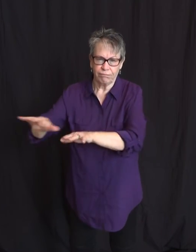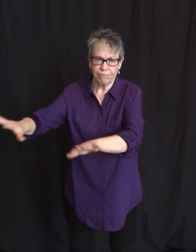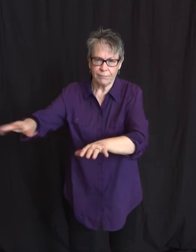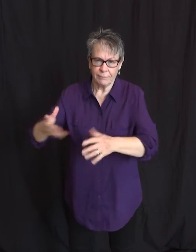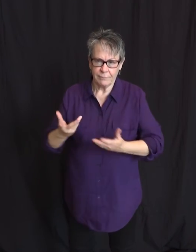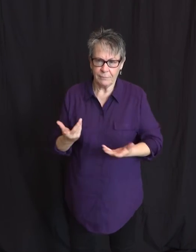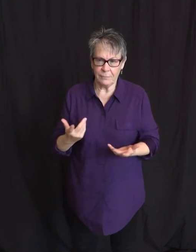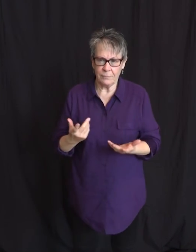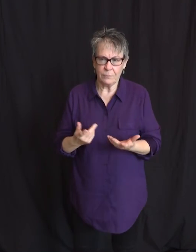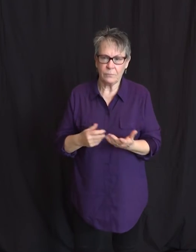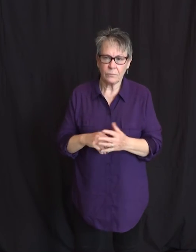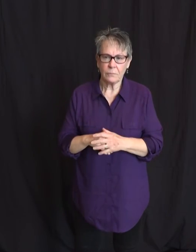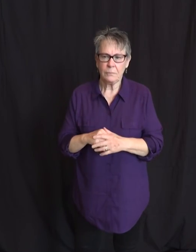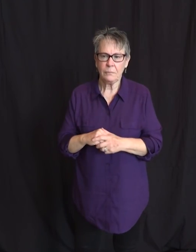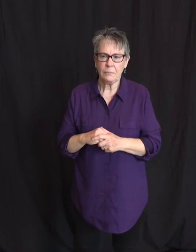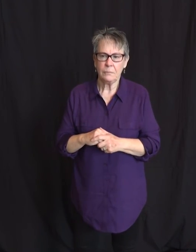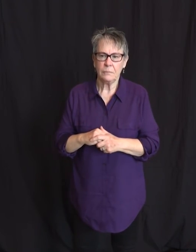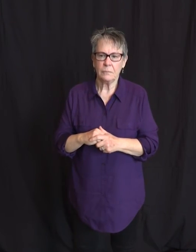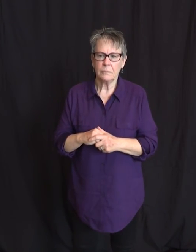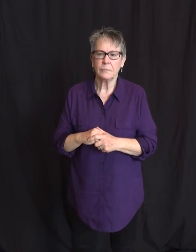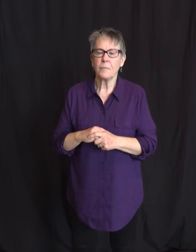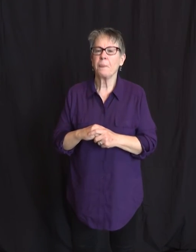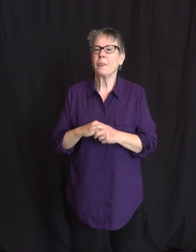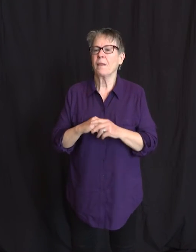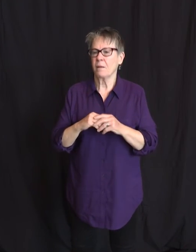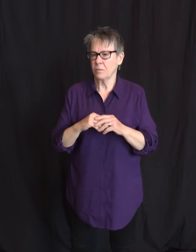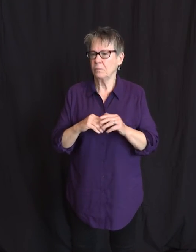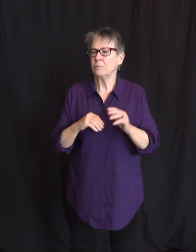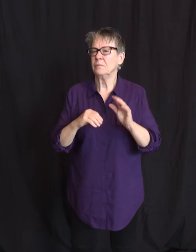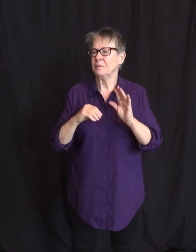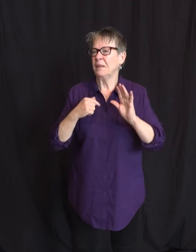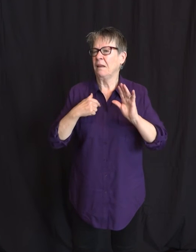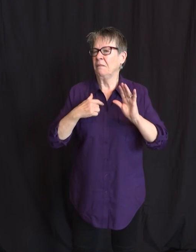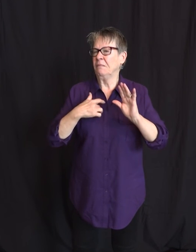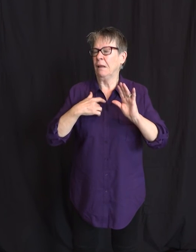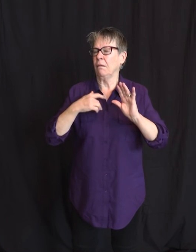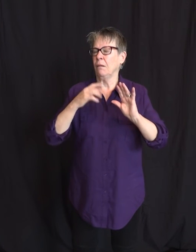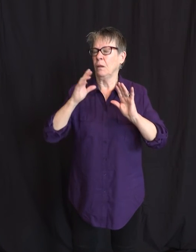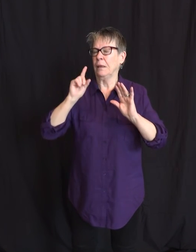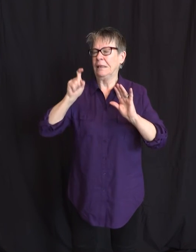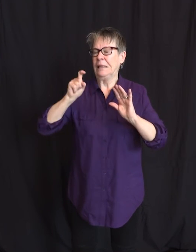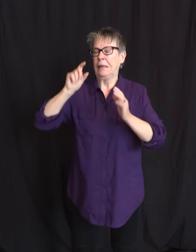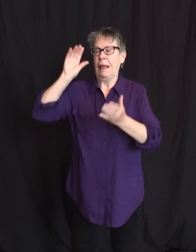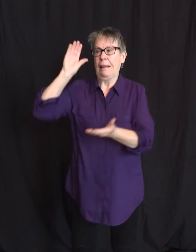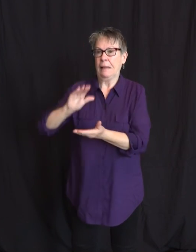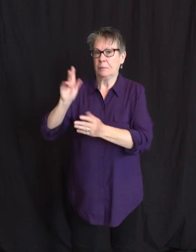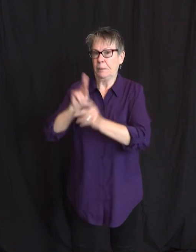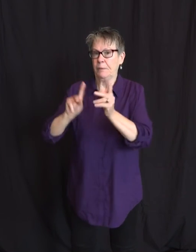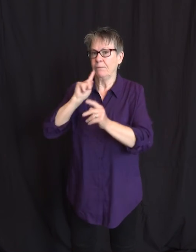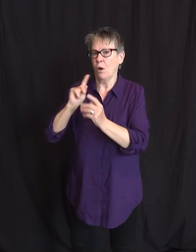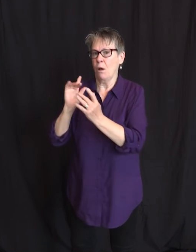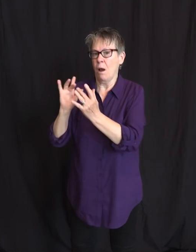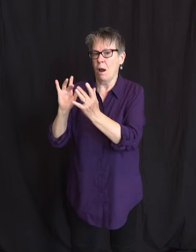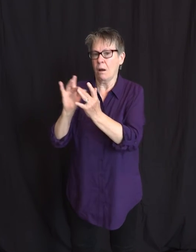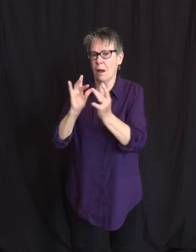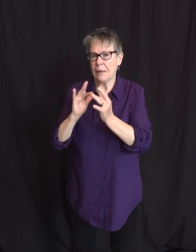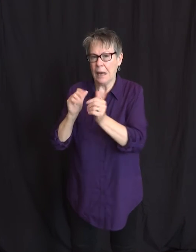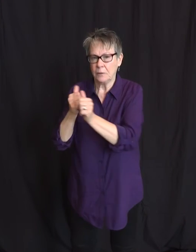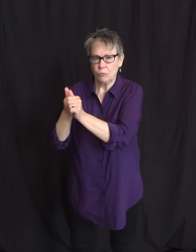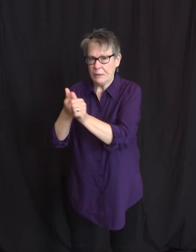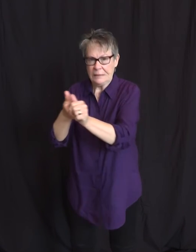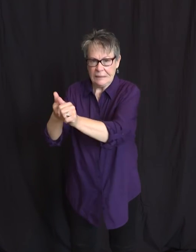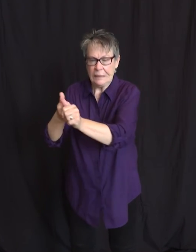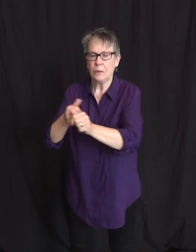Thanks. CARES 1, the bill that we already passed, provided or intended to provide $150